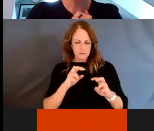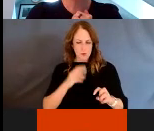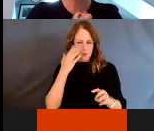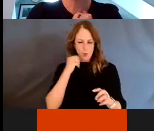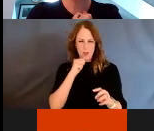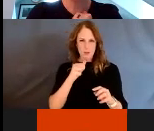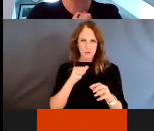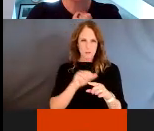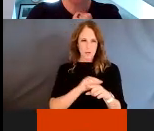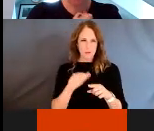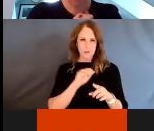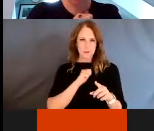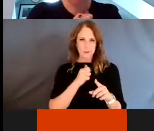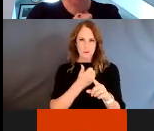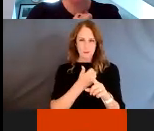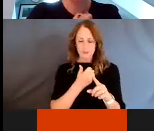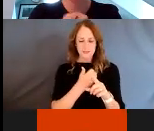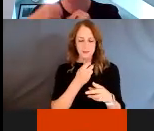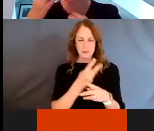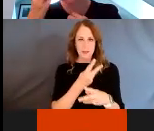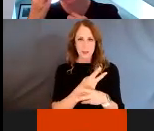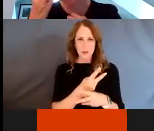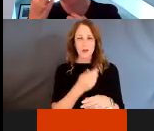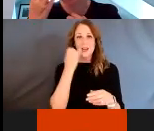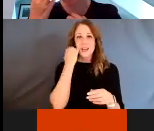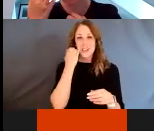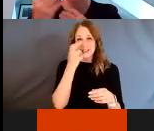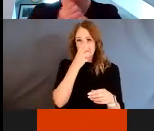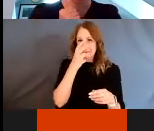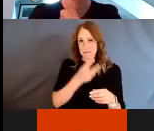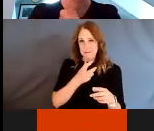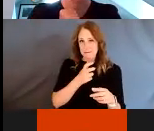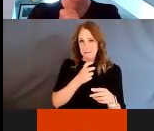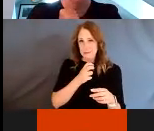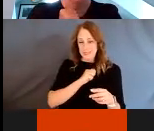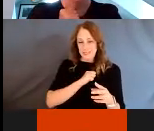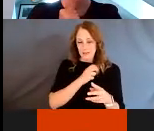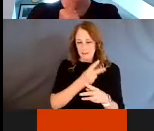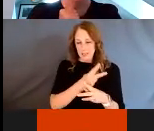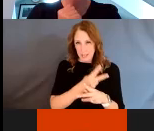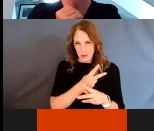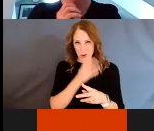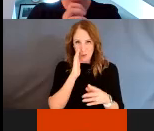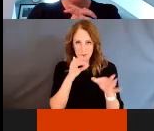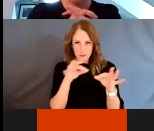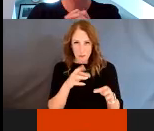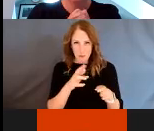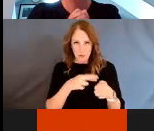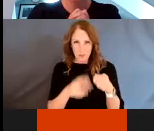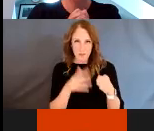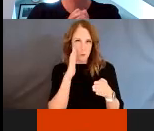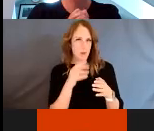the consequences of poor self-care, have a little confession time if people want to share. And we're going to classify